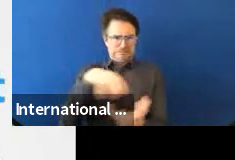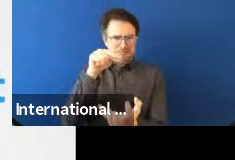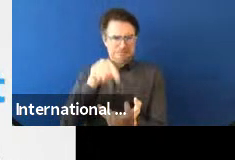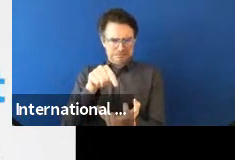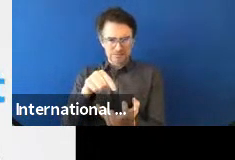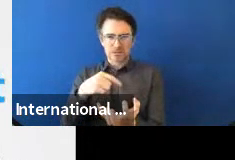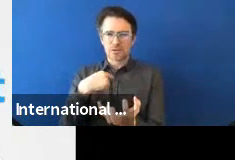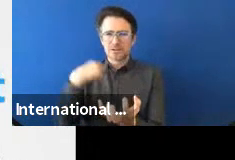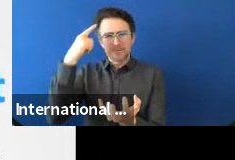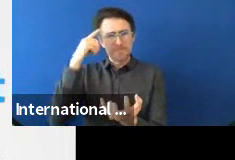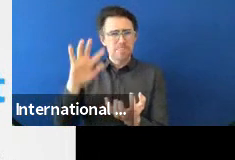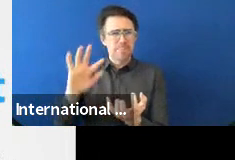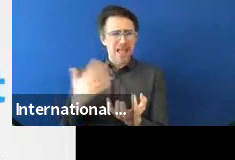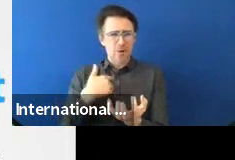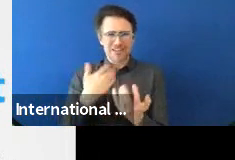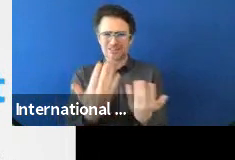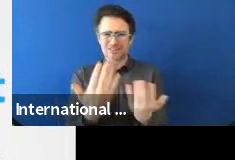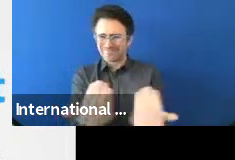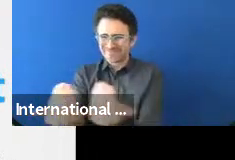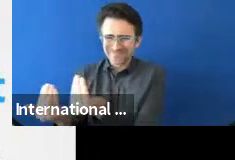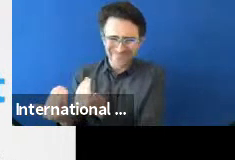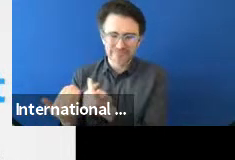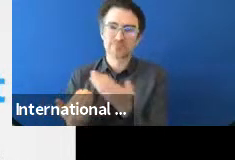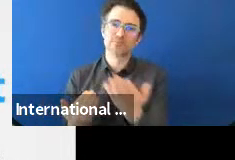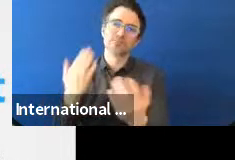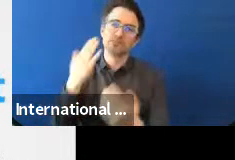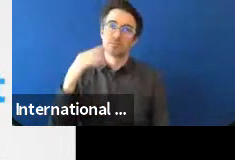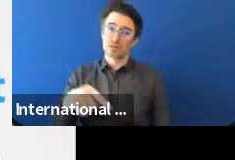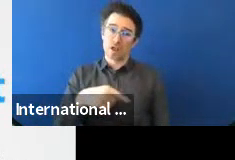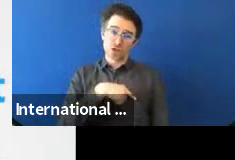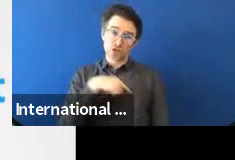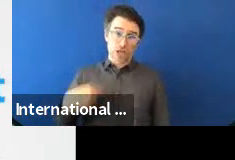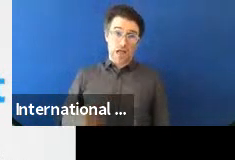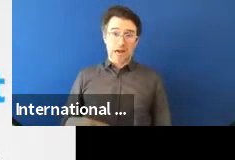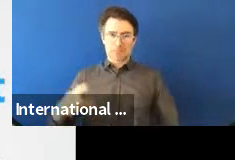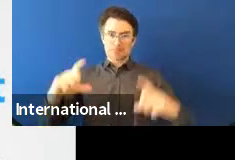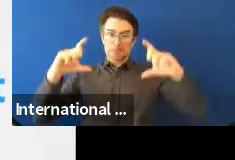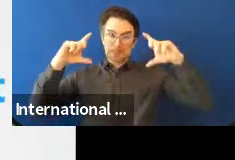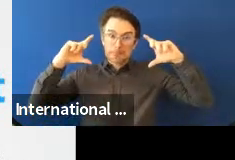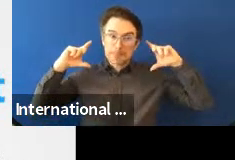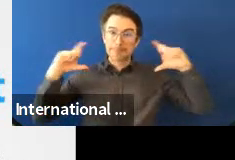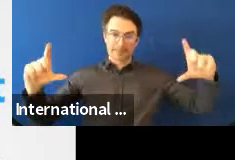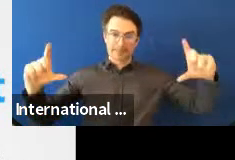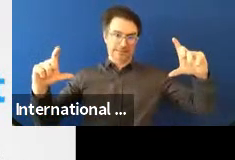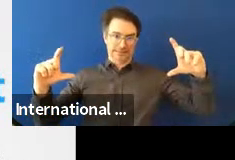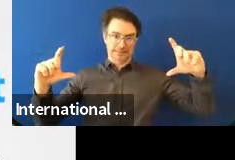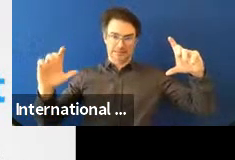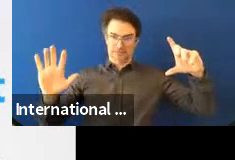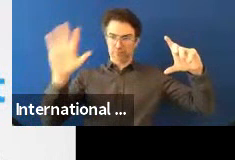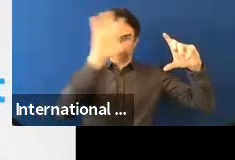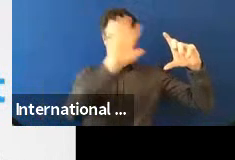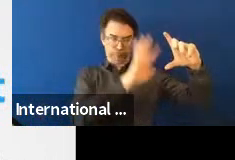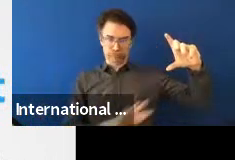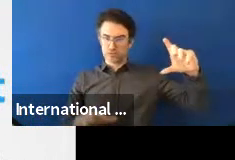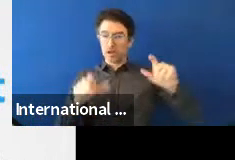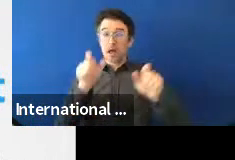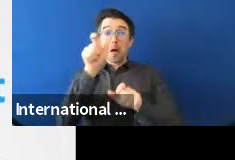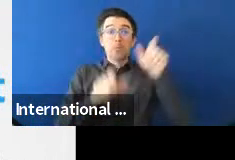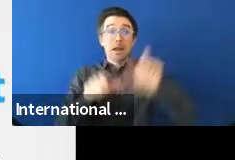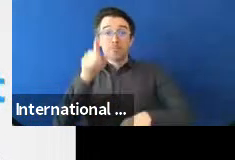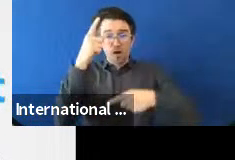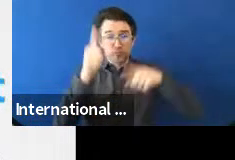China, with a vast territory and a large population, this strategy is proved to be practical and